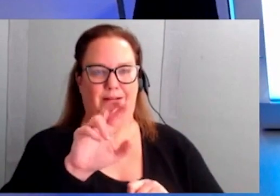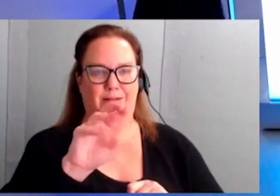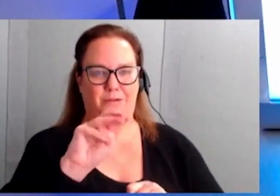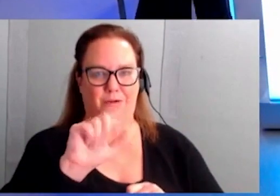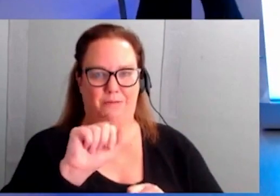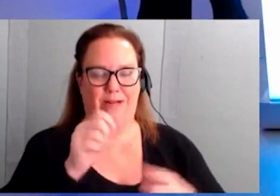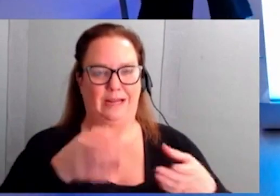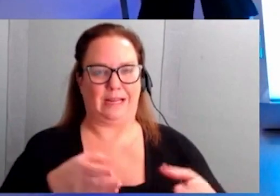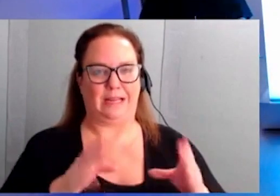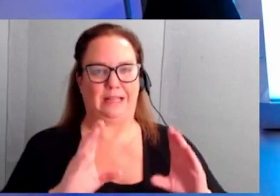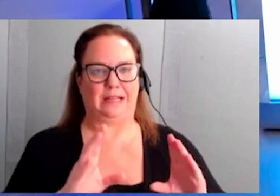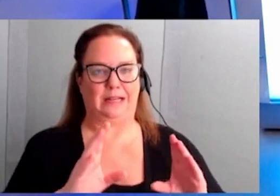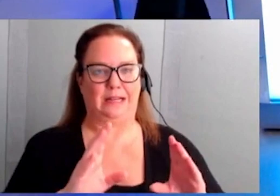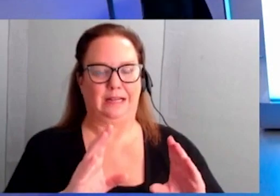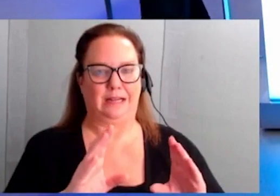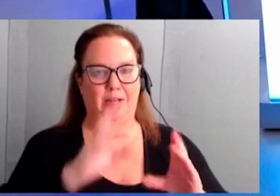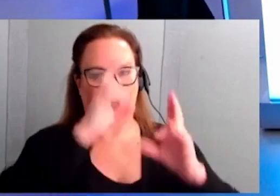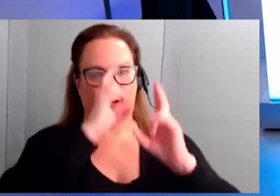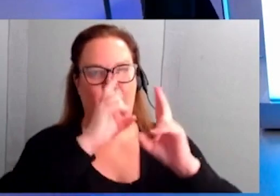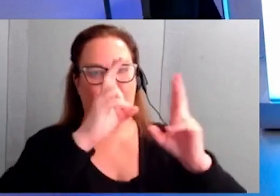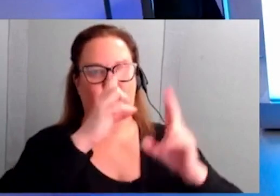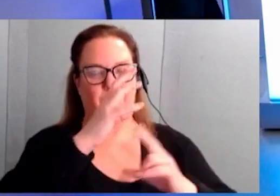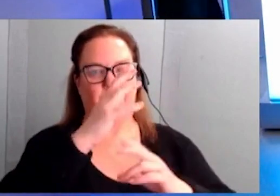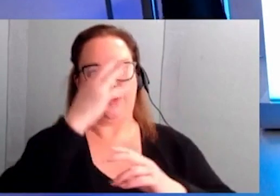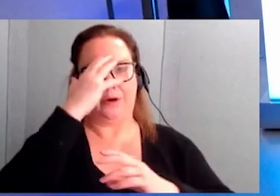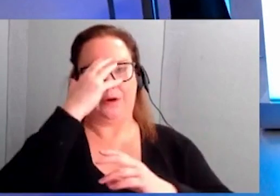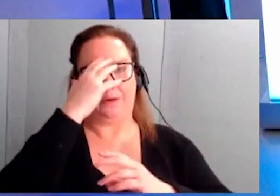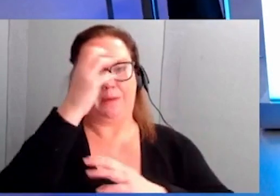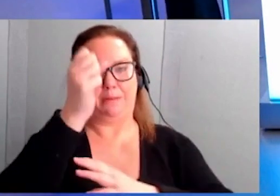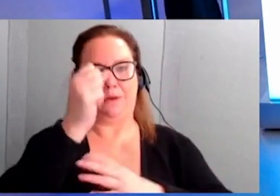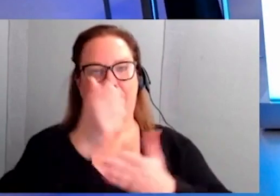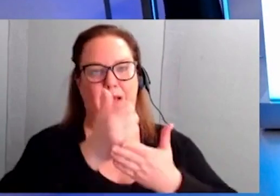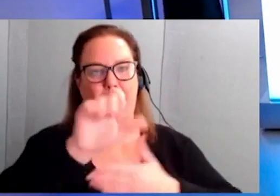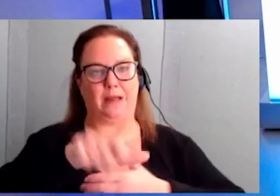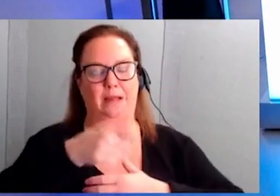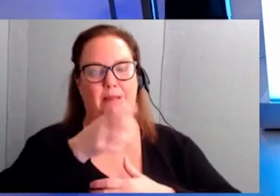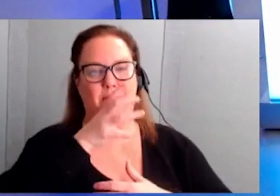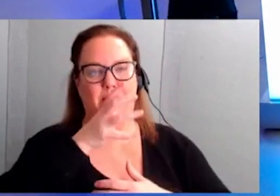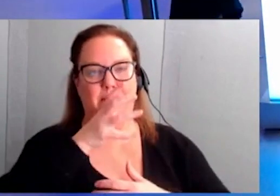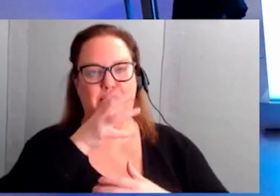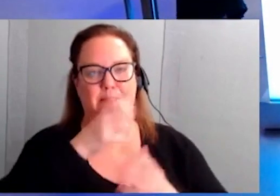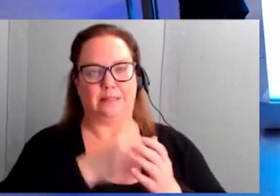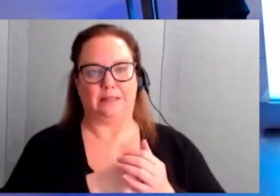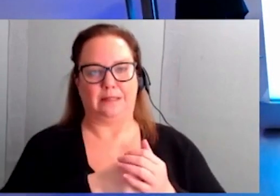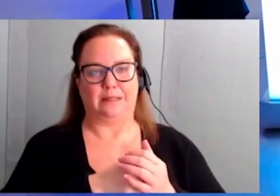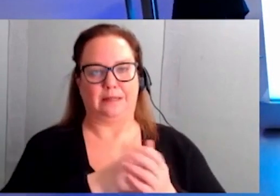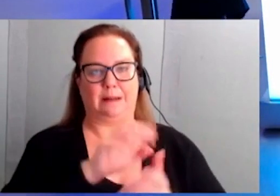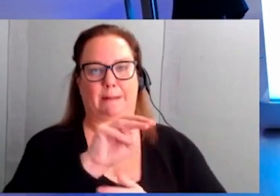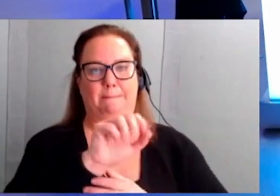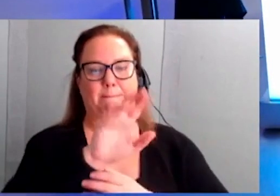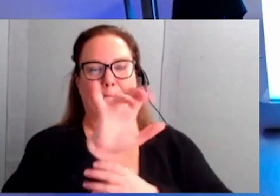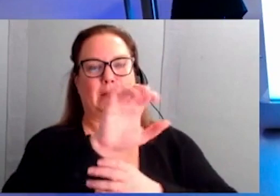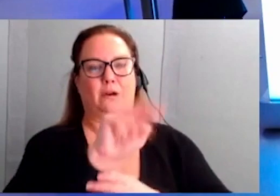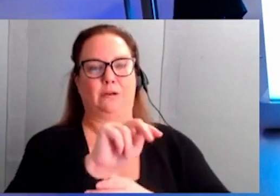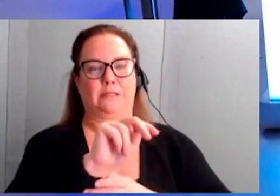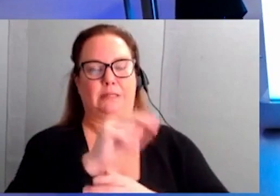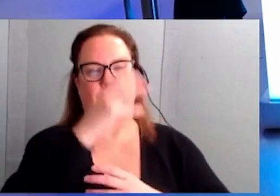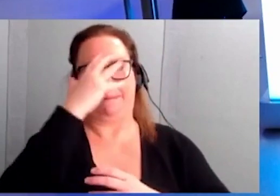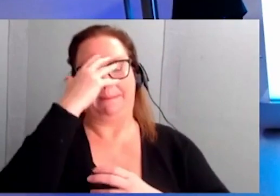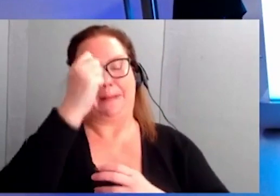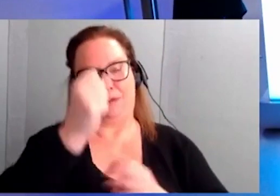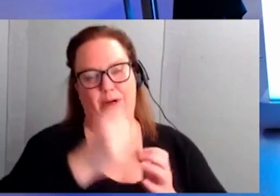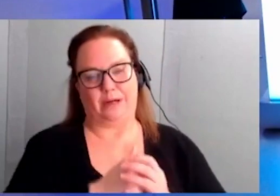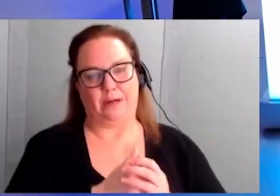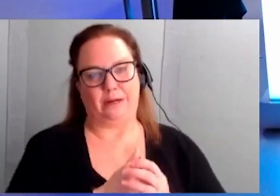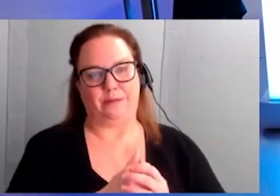that you are honoring her memory and helping other mothers. Tell everyone about Marin's memory. Yes. I